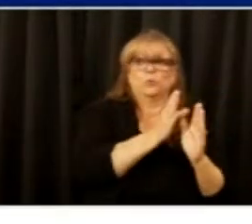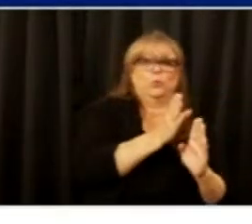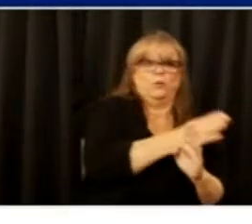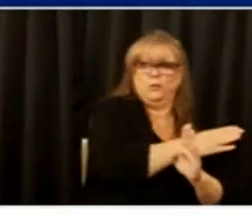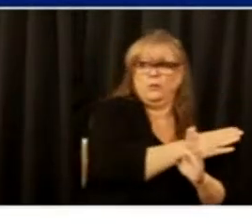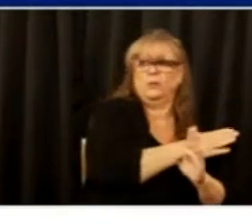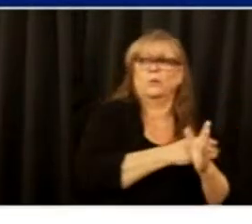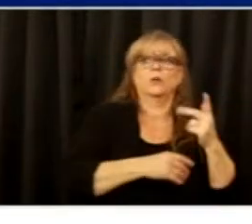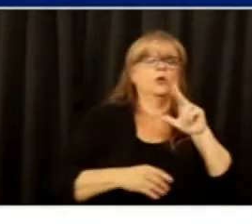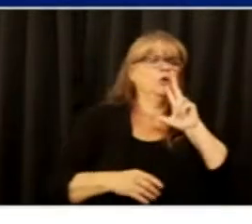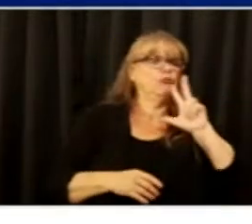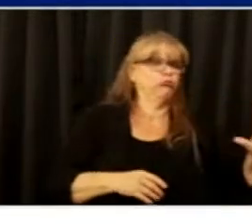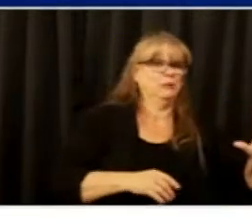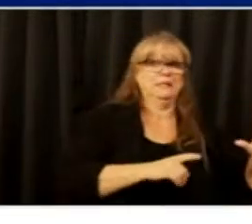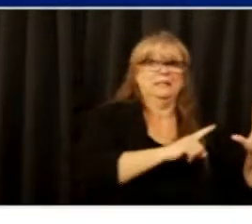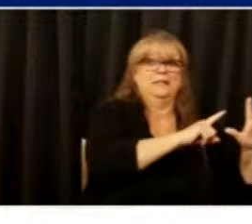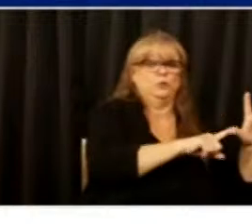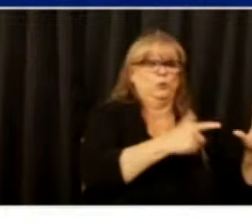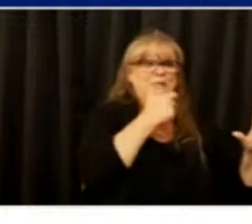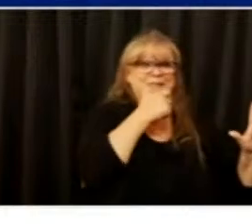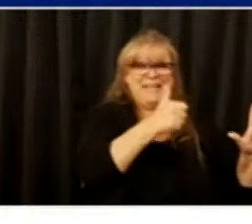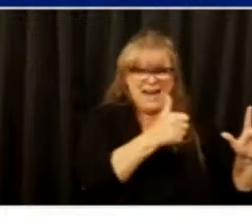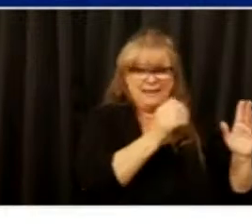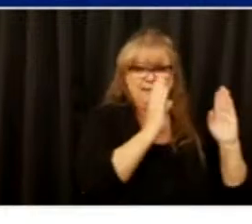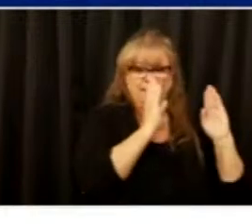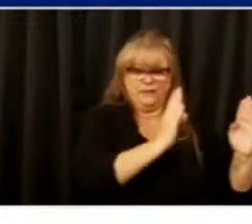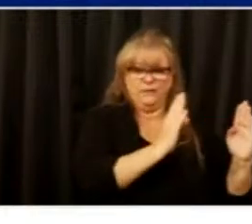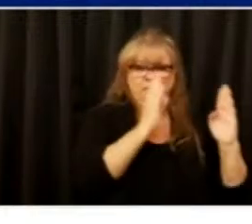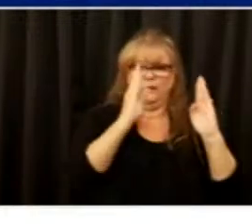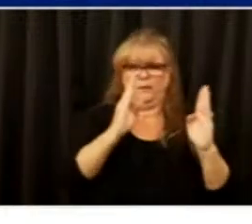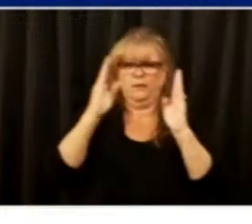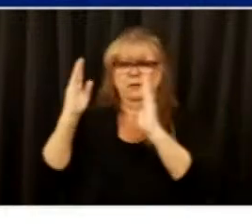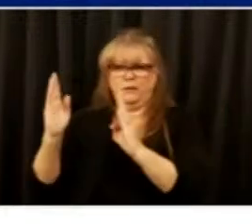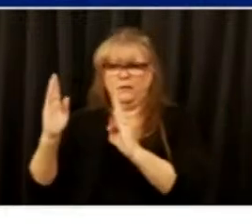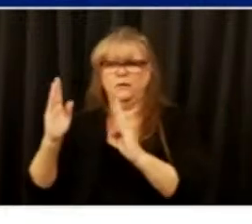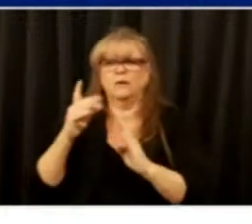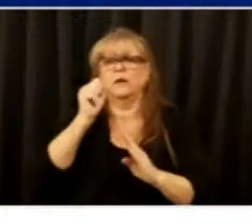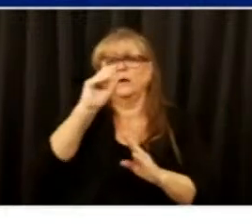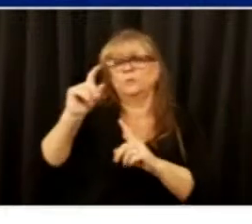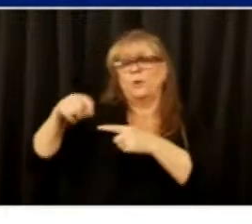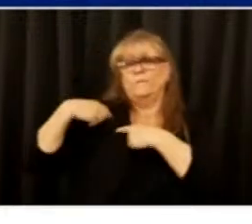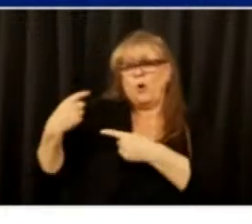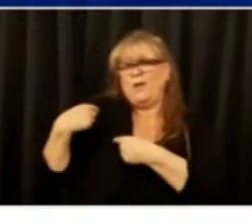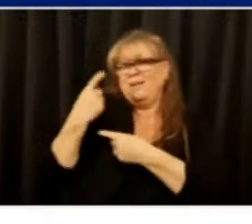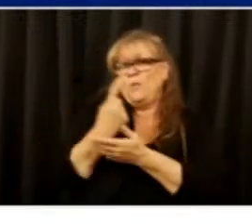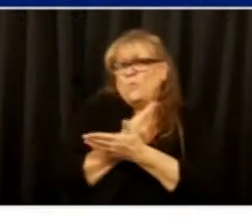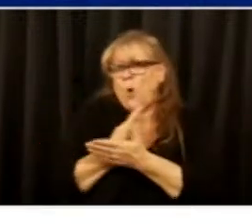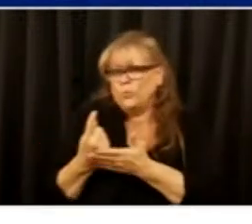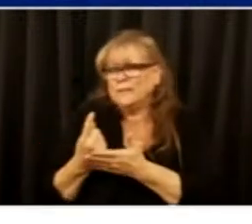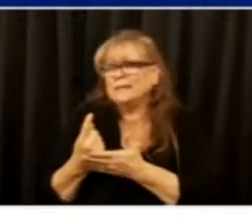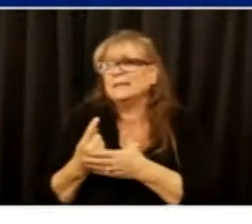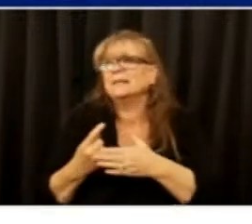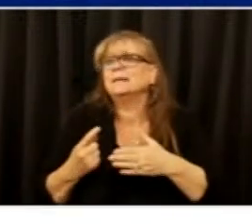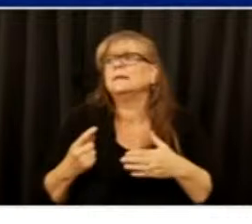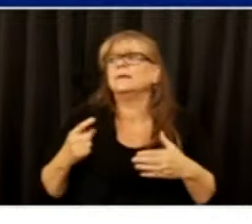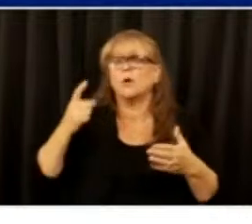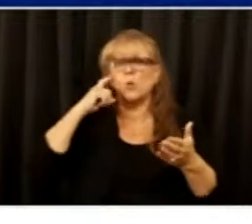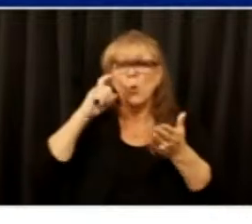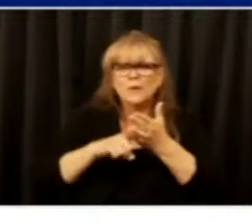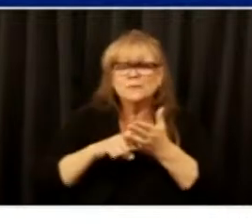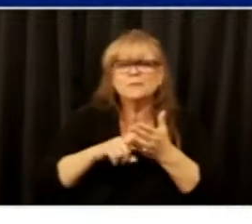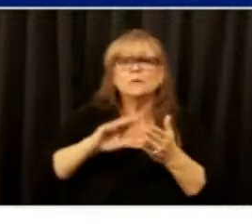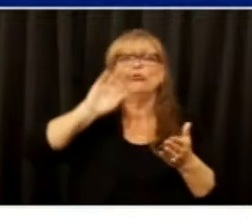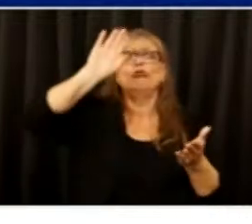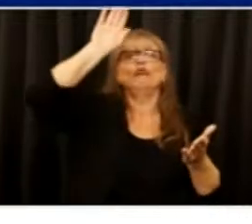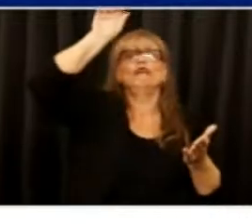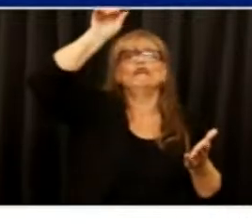news is that for another week, we have continued to see a decrease in cases among all age groups in the state. And I believe that this is a result